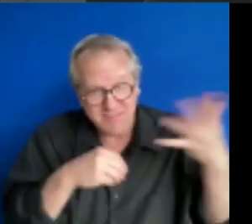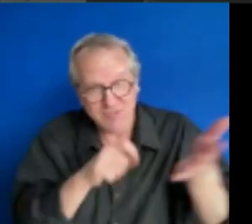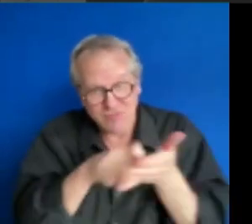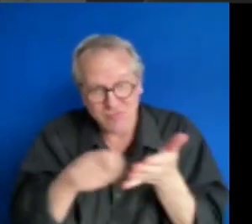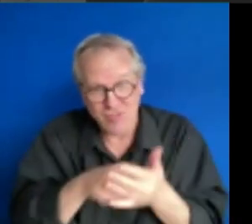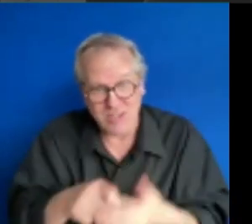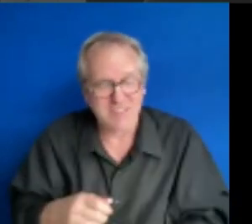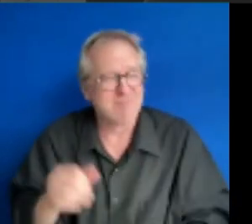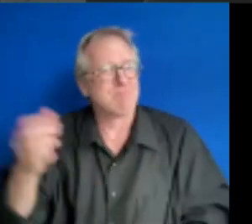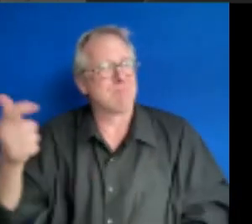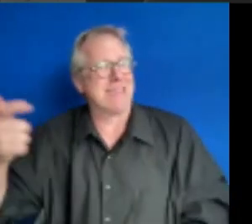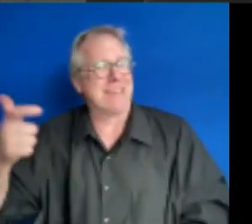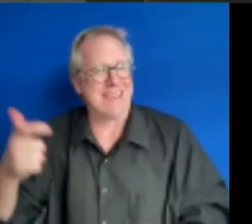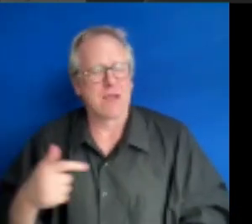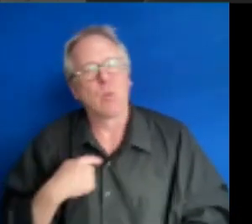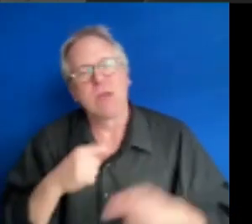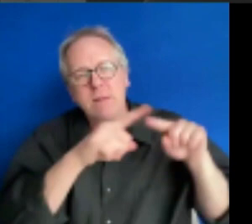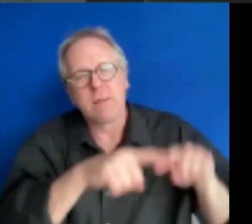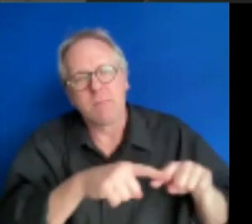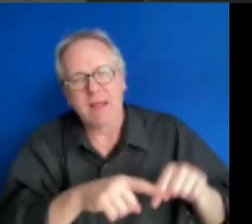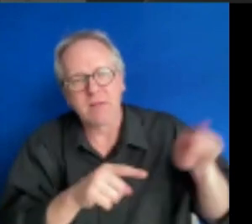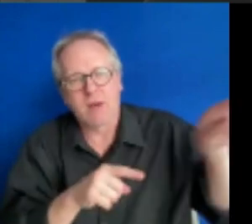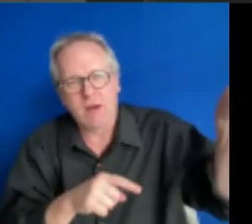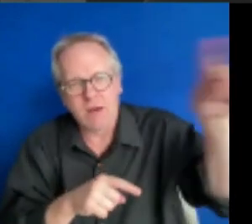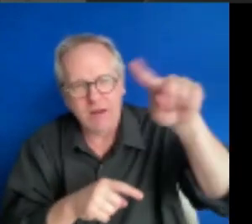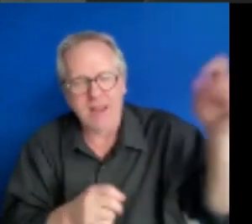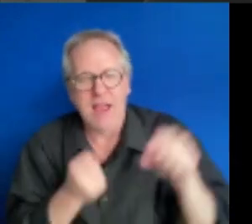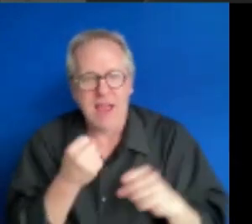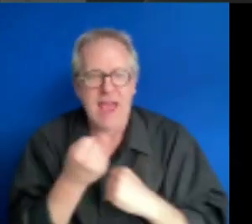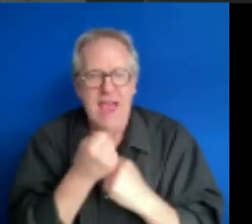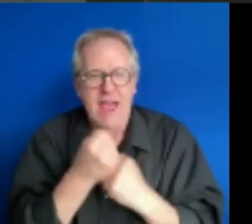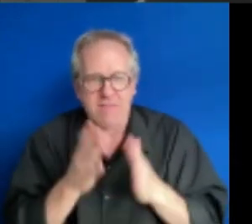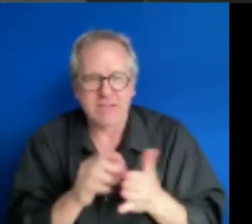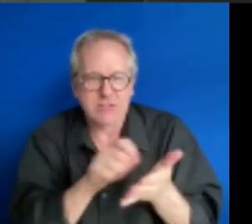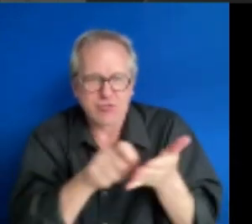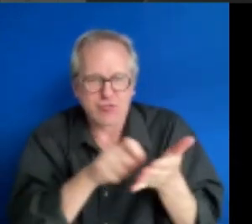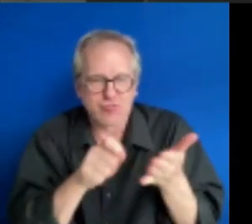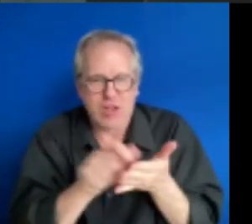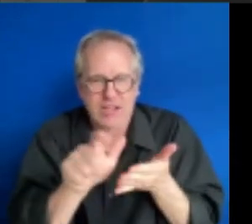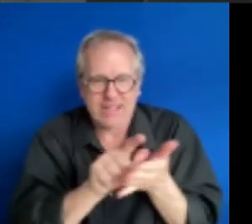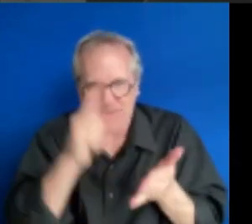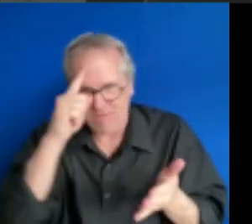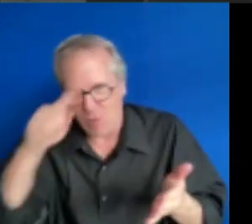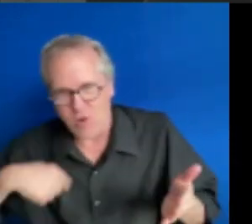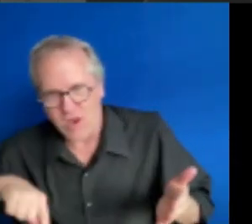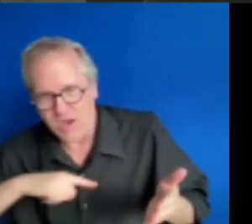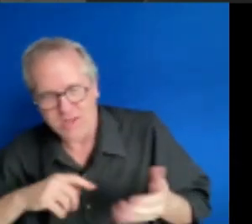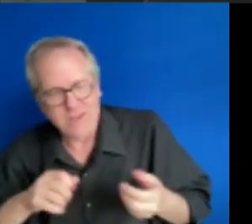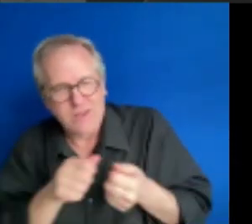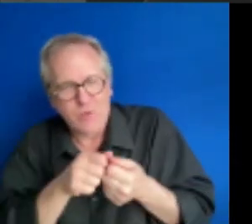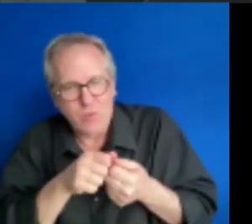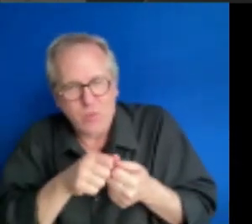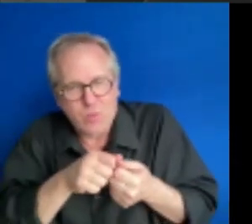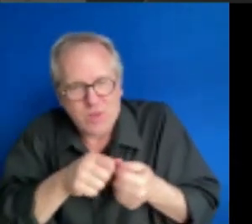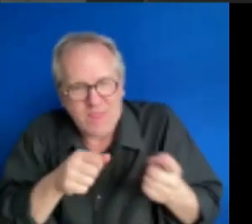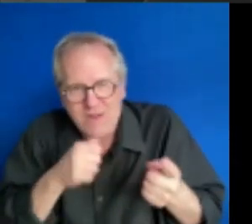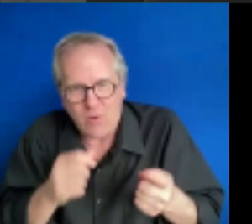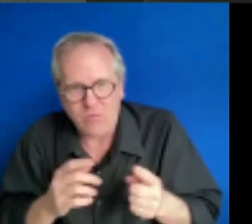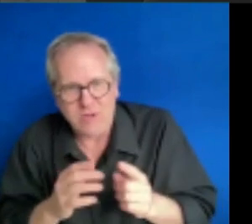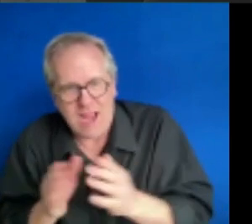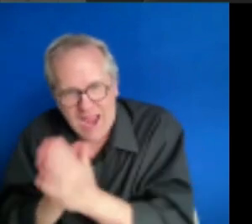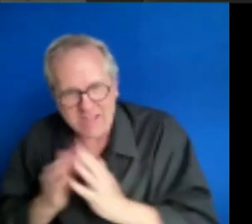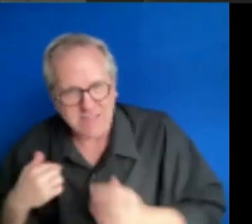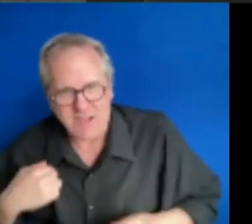huge. We depend on advocates lots of times to write this legislation for us without actually even consulting us